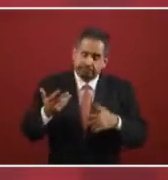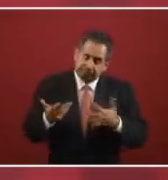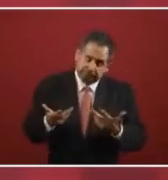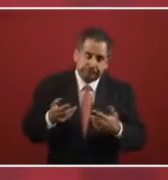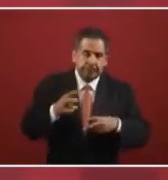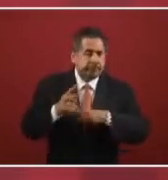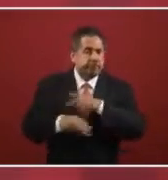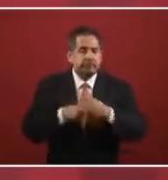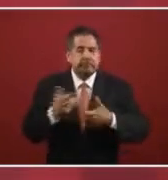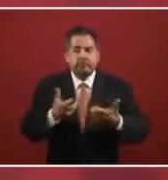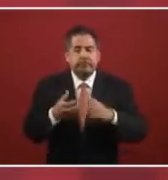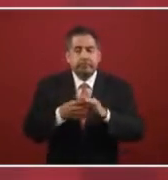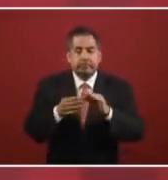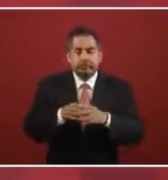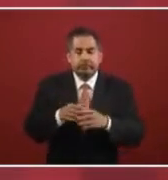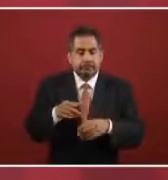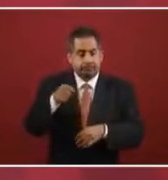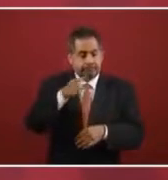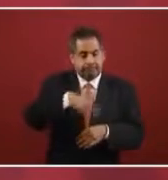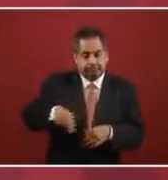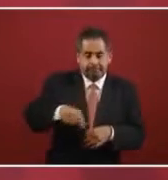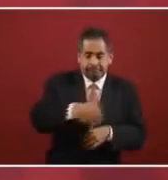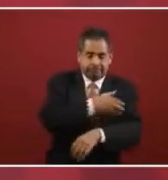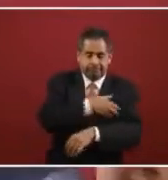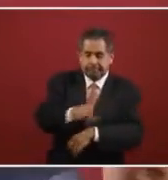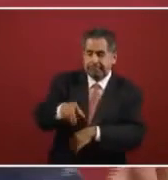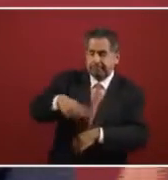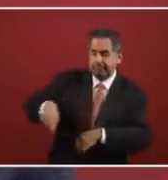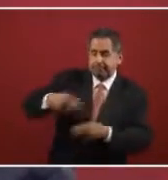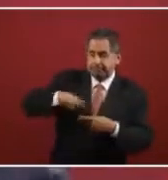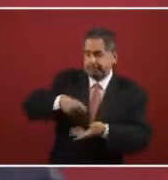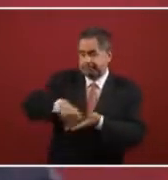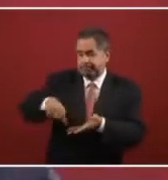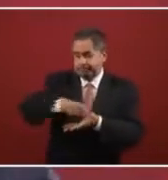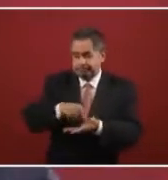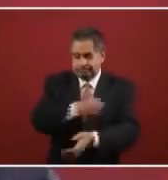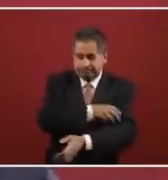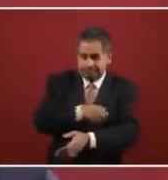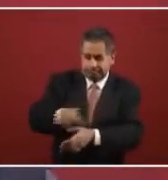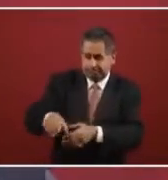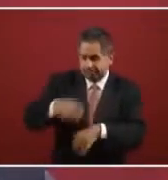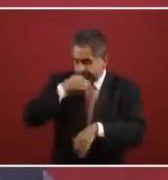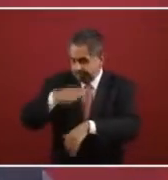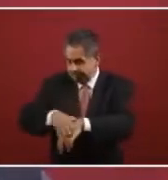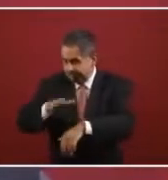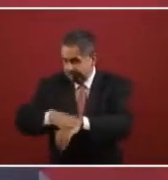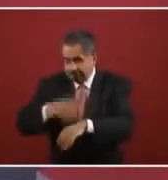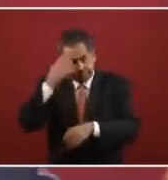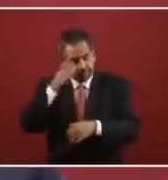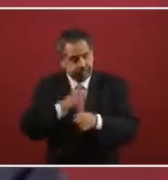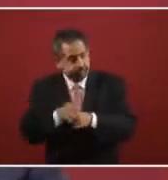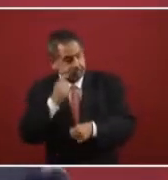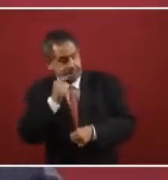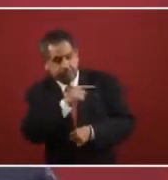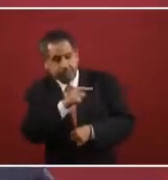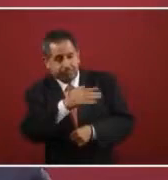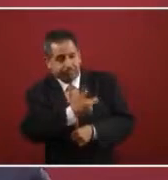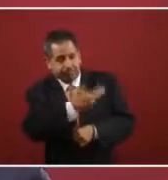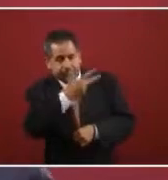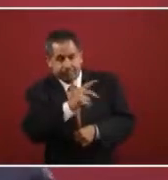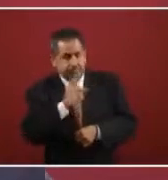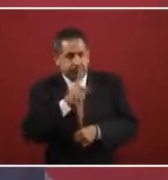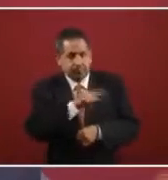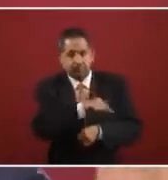vamos a hacer es gas empoderar al or the consumidor, higher que es lo que premium. estamos haciendo So we're en advising estas you in these estas presencias los